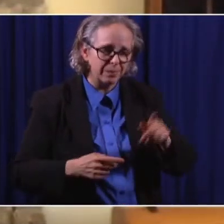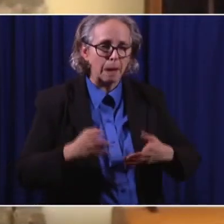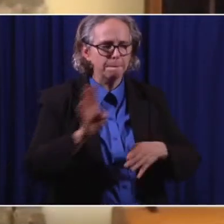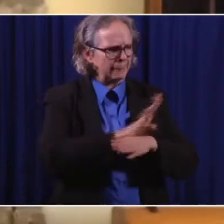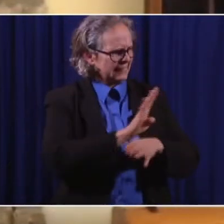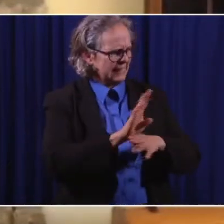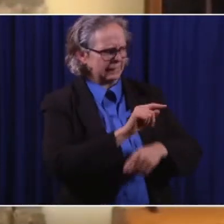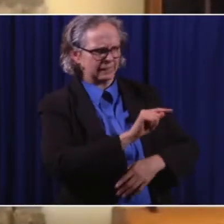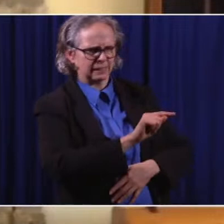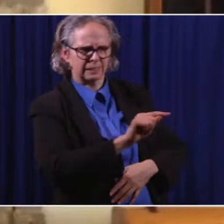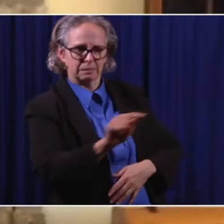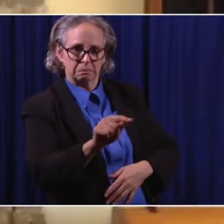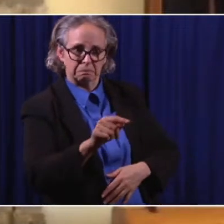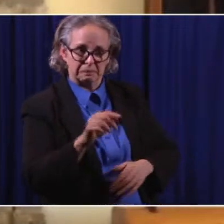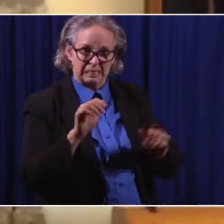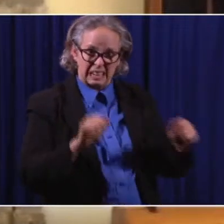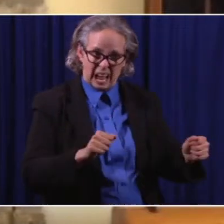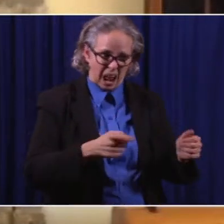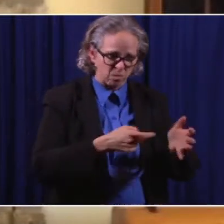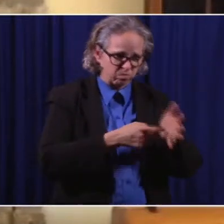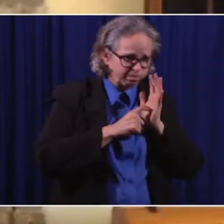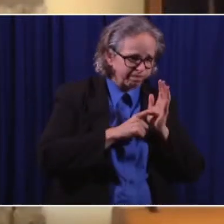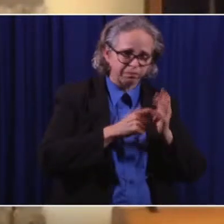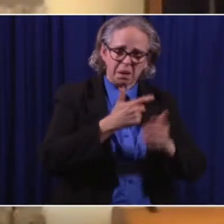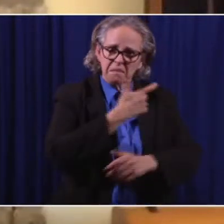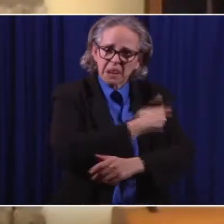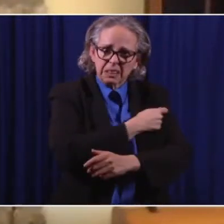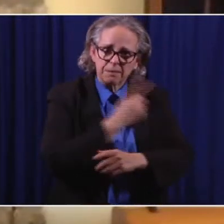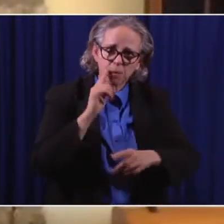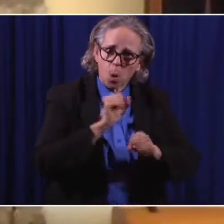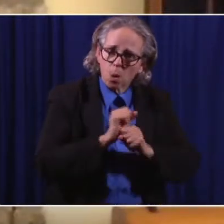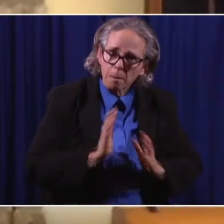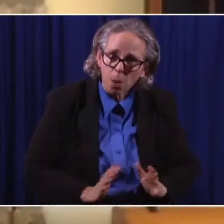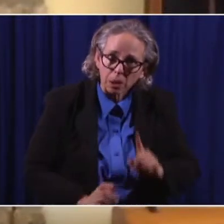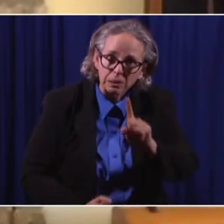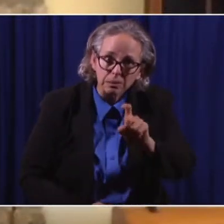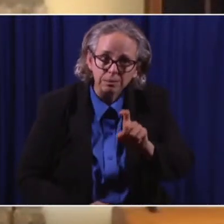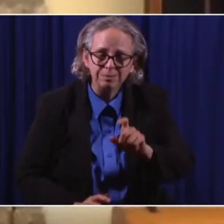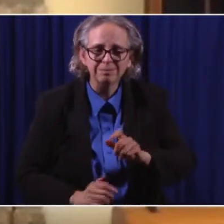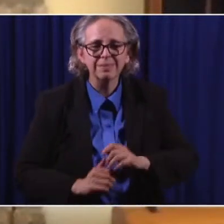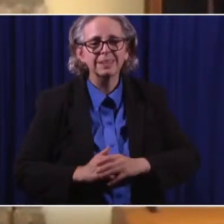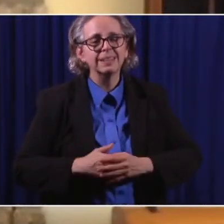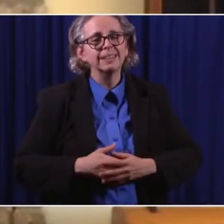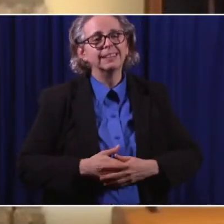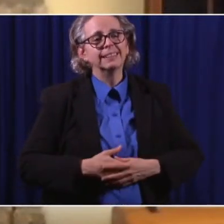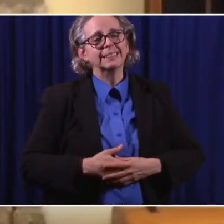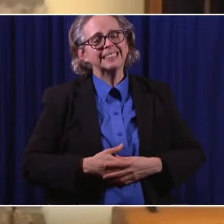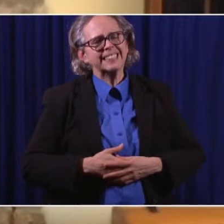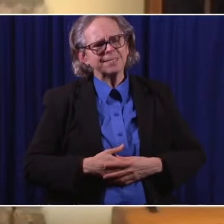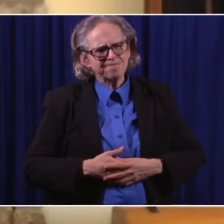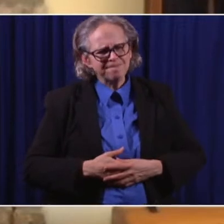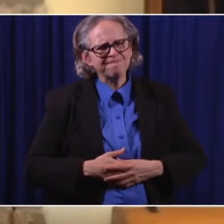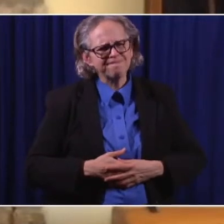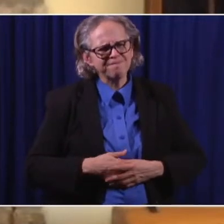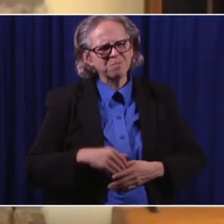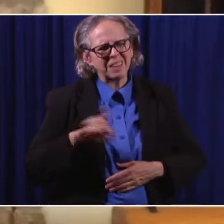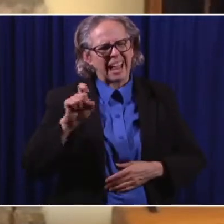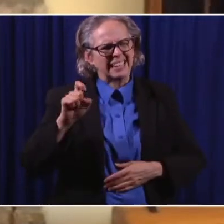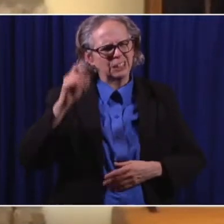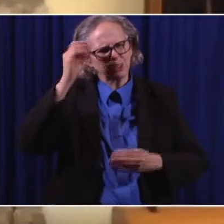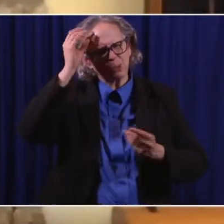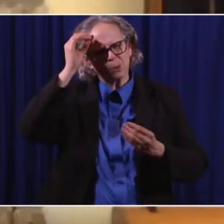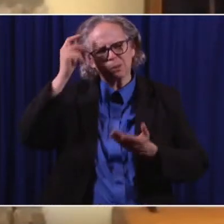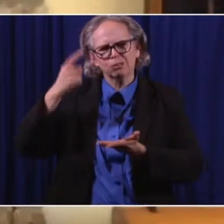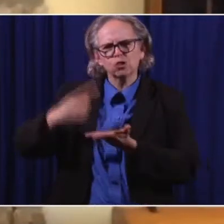require everyone that would work there to have a shot, something I will talk to the General Assembly.